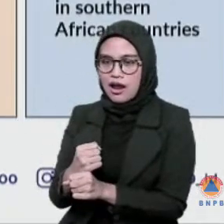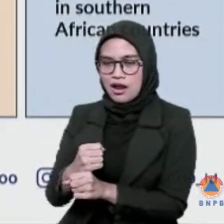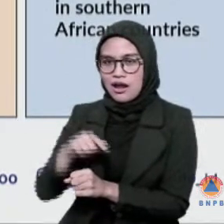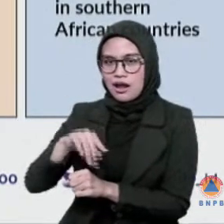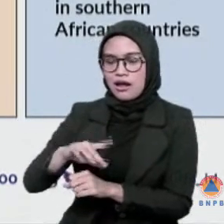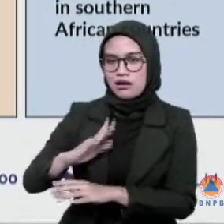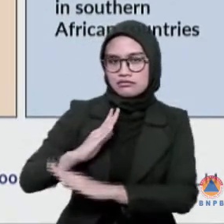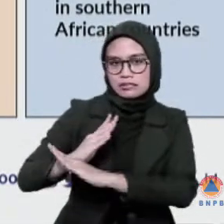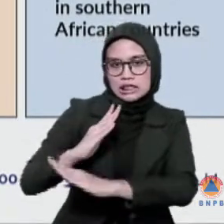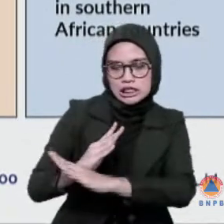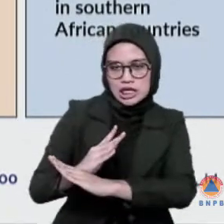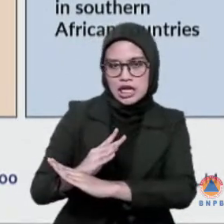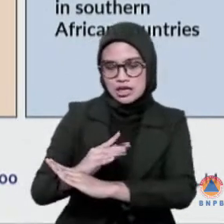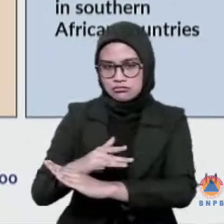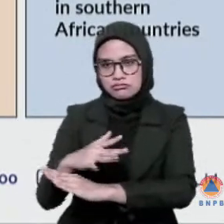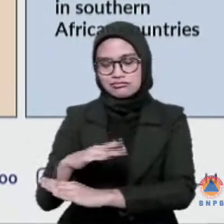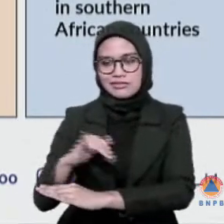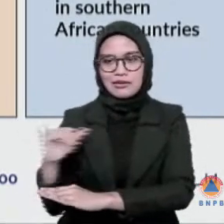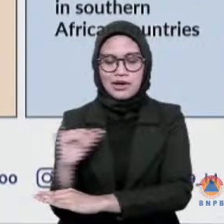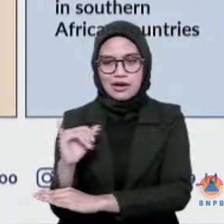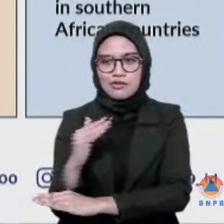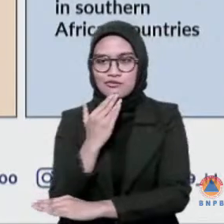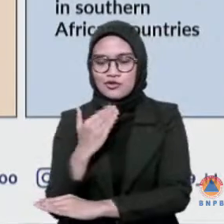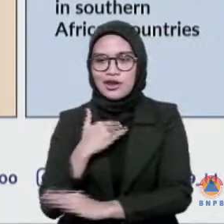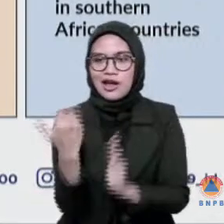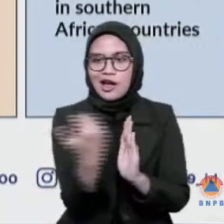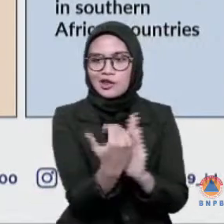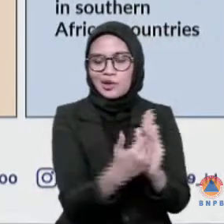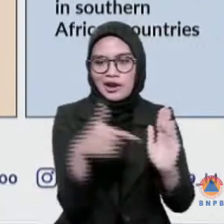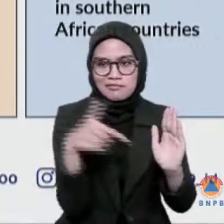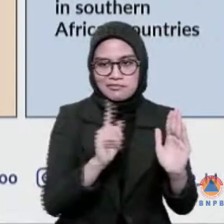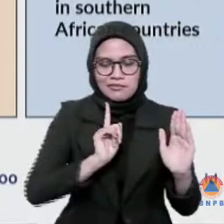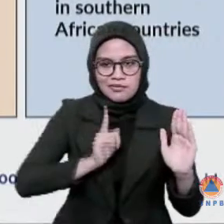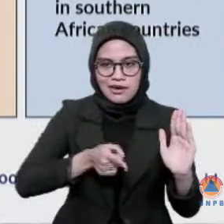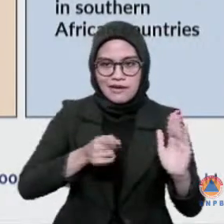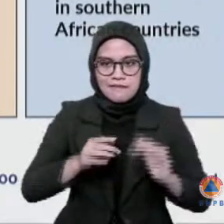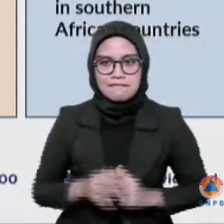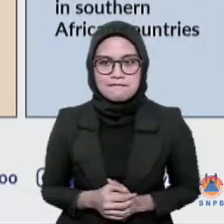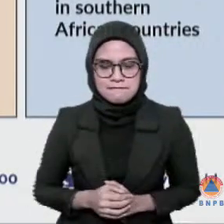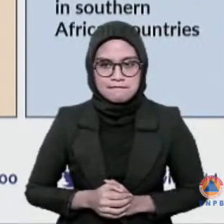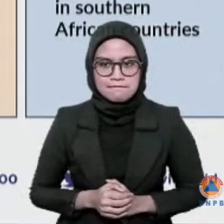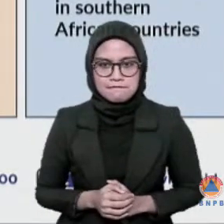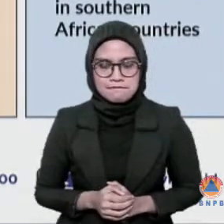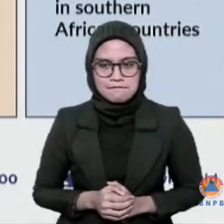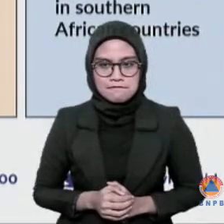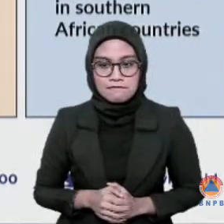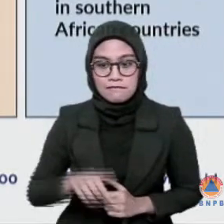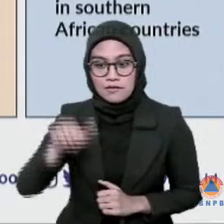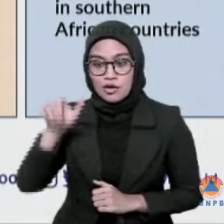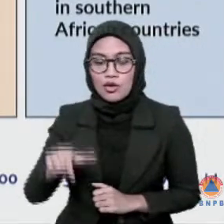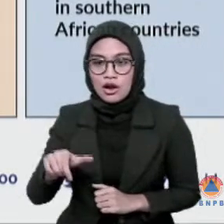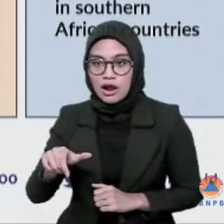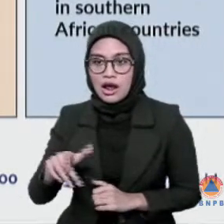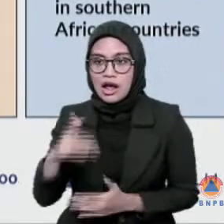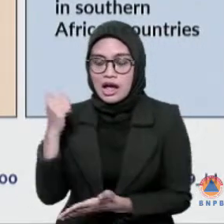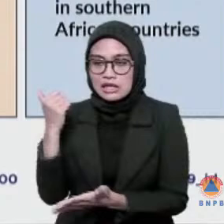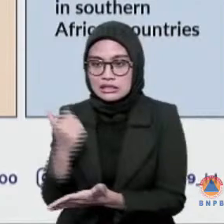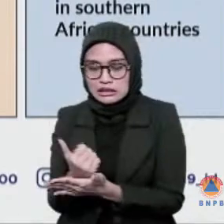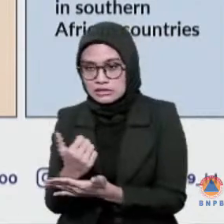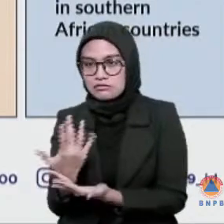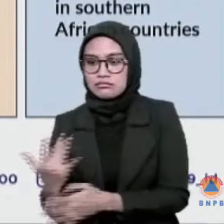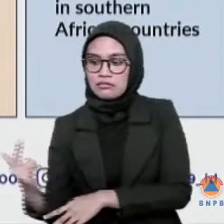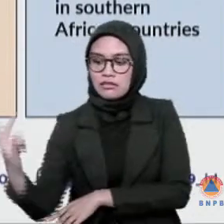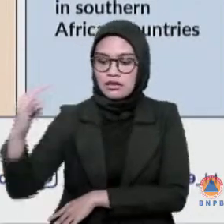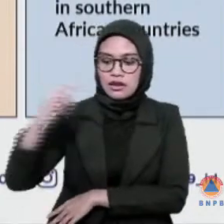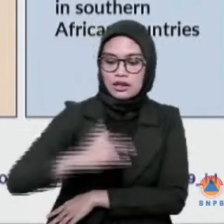foreign citizens and imposed a strict quarantine policy for Japanese nationals who came from